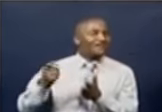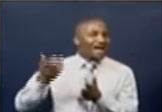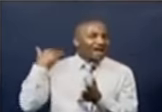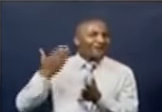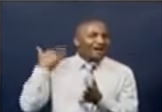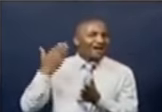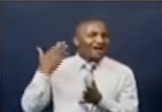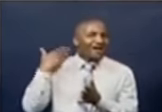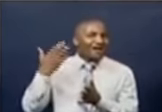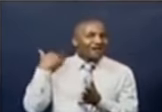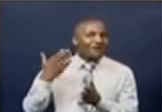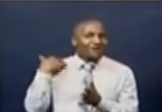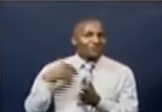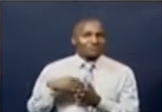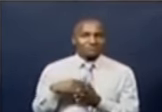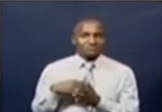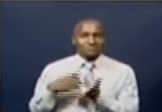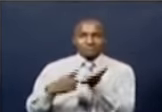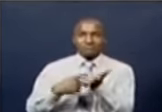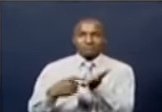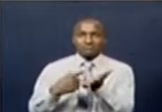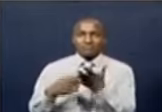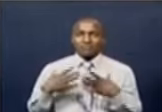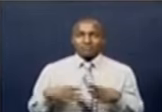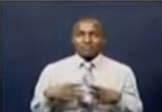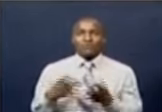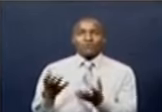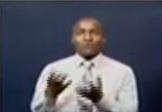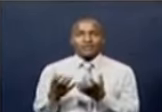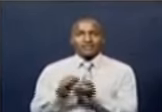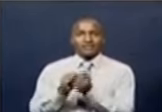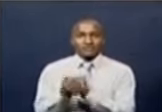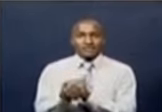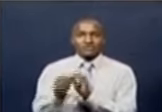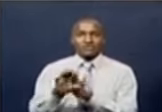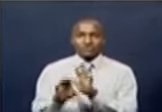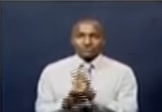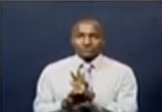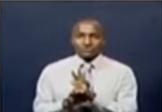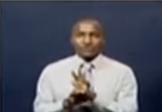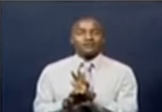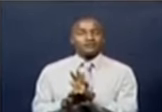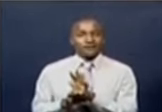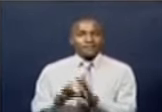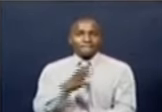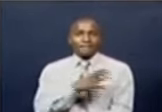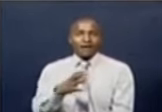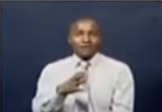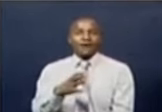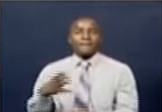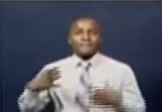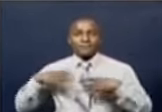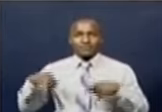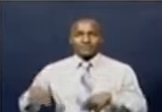by the whites, by the colonial. So we need to change this constitution. so that it gives powers to the